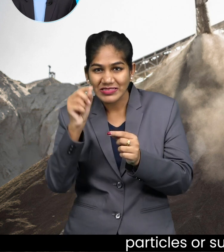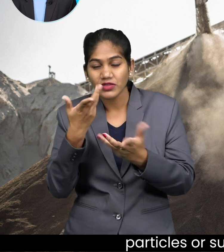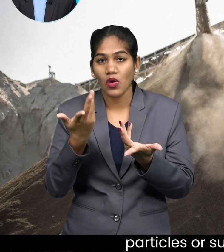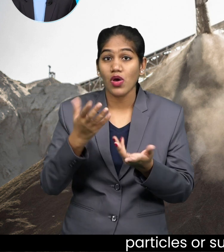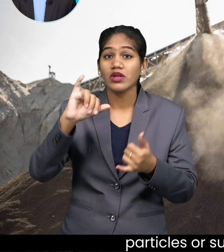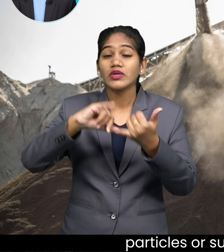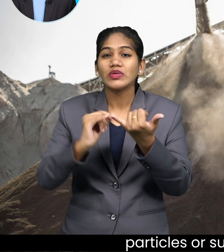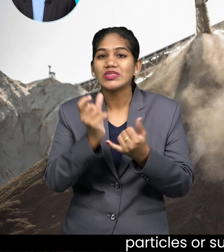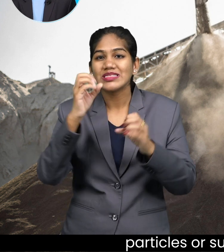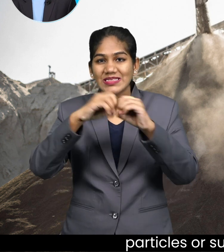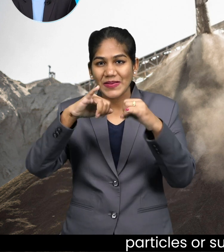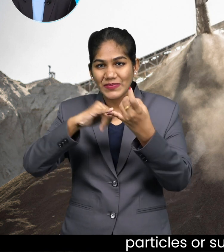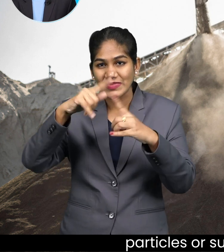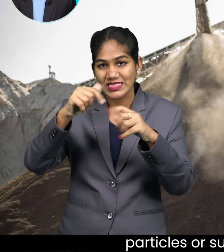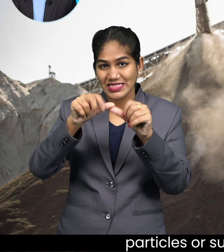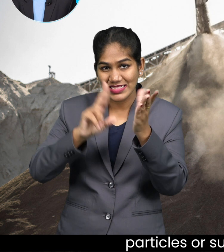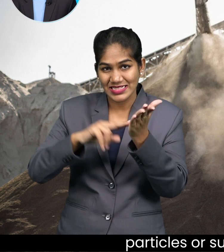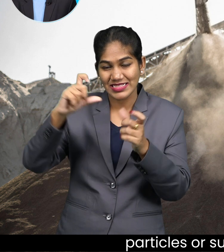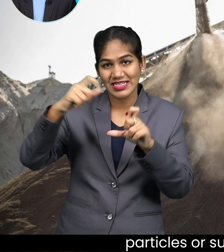called hydrocarbons.